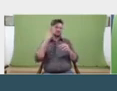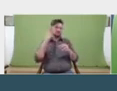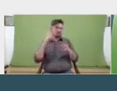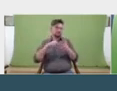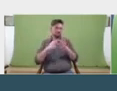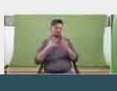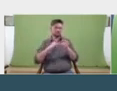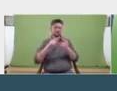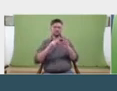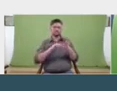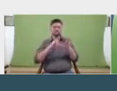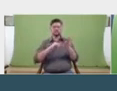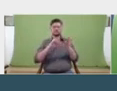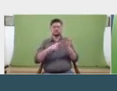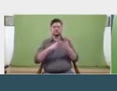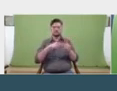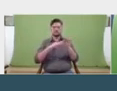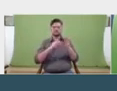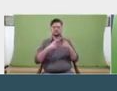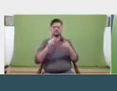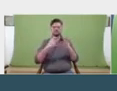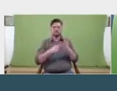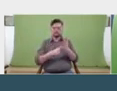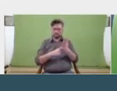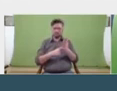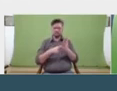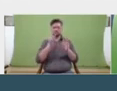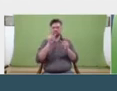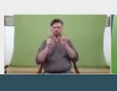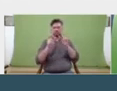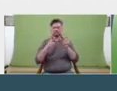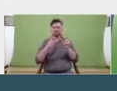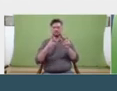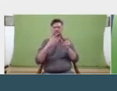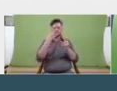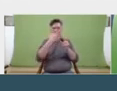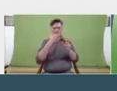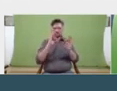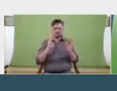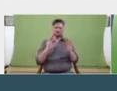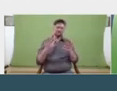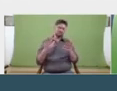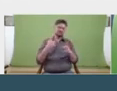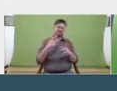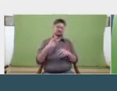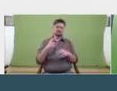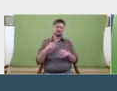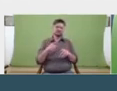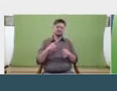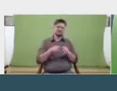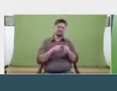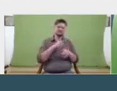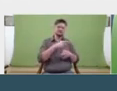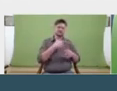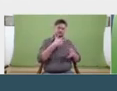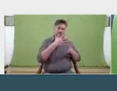sensory motor which is a much better term rather than sound right because for sign language we have signs we don't have sound